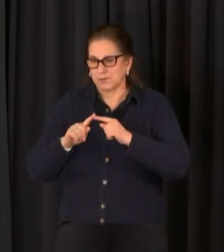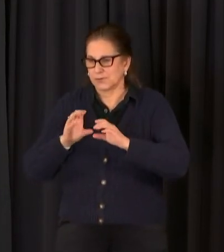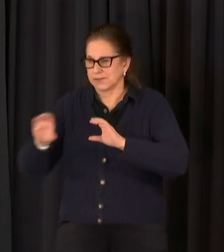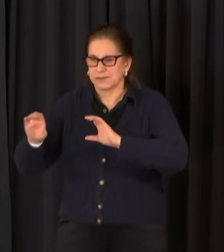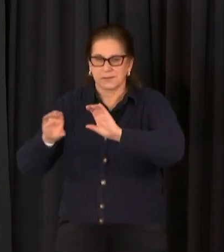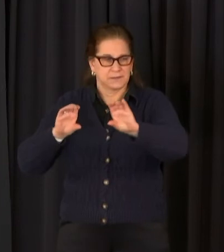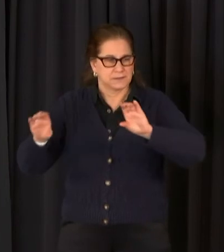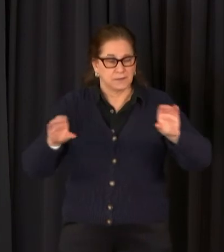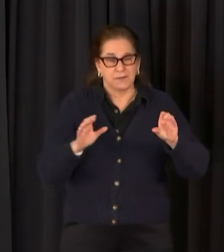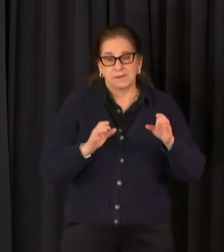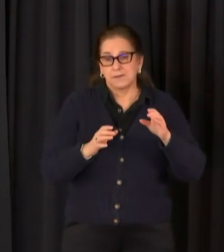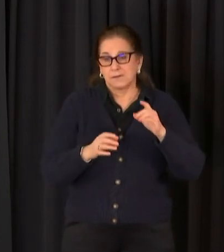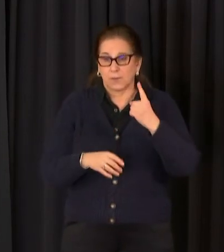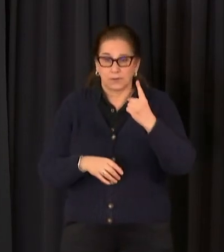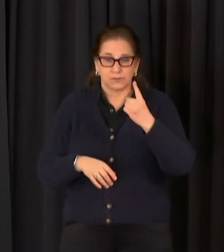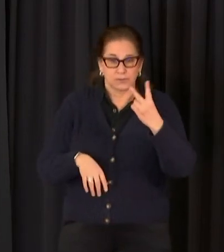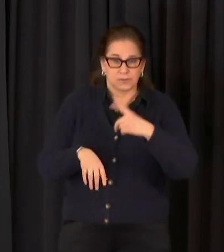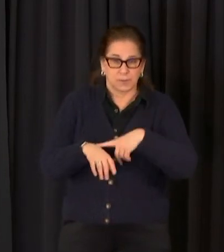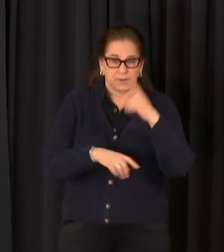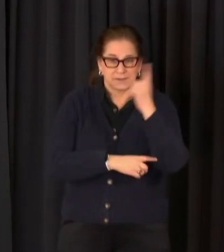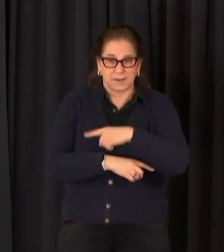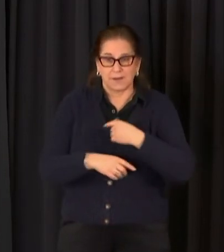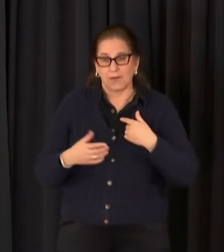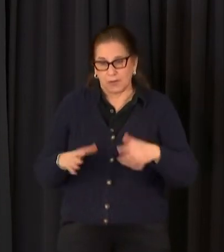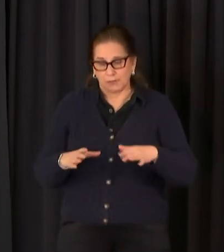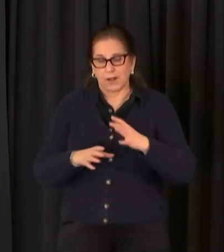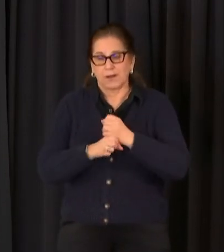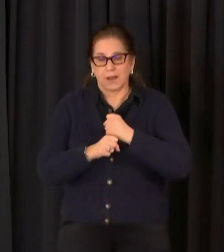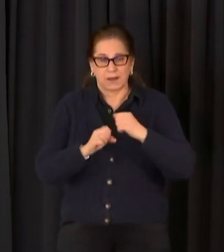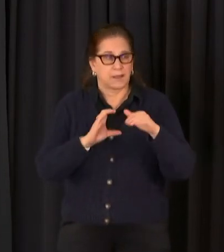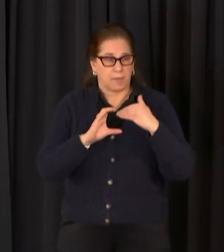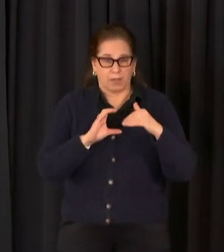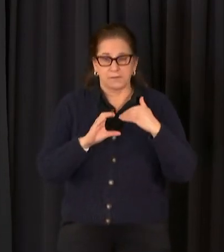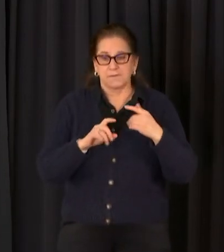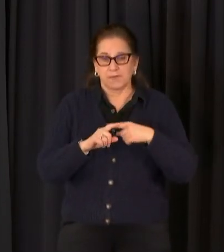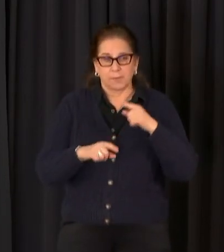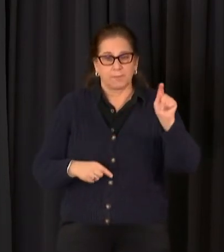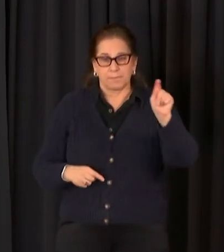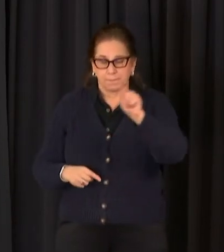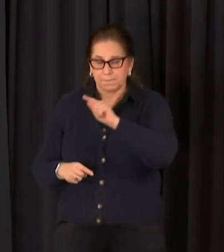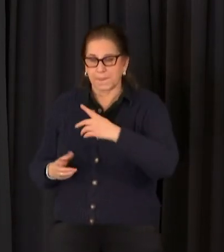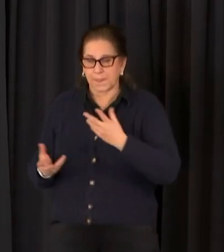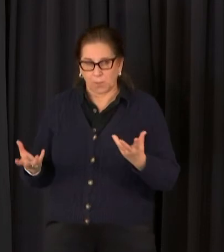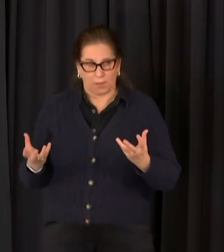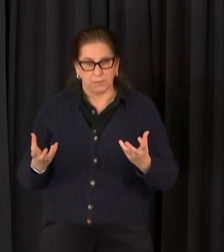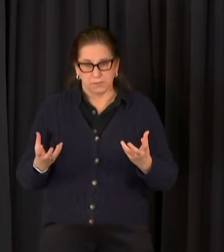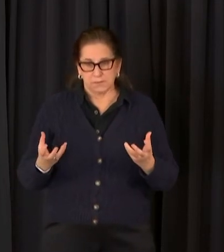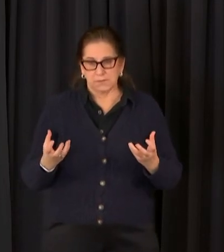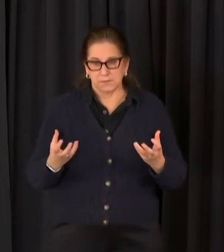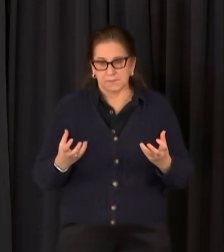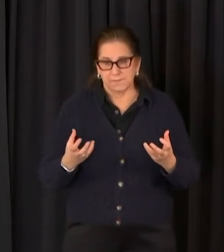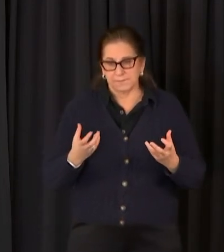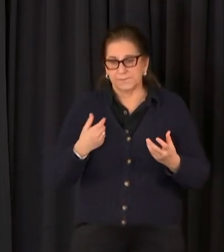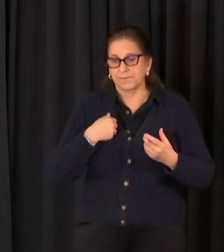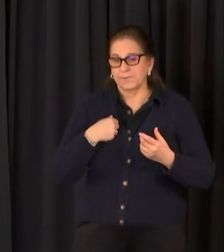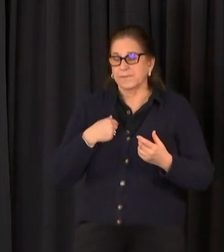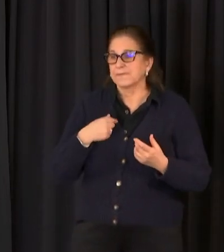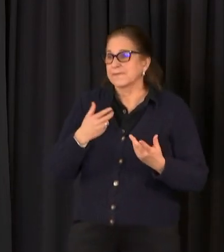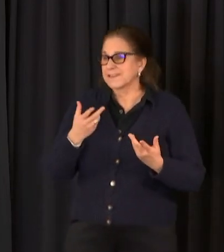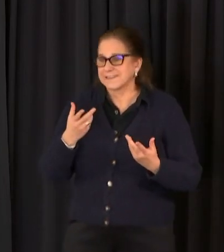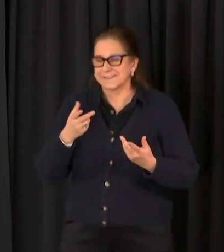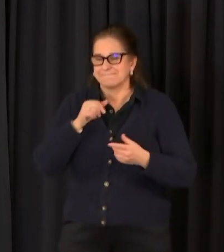city. And we already receive emails that some of the practices that we have are not conducive to the person who works